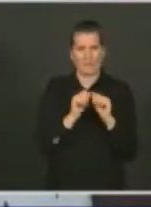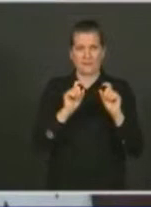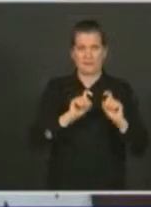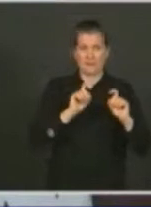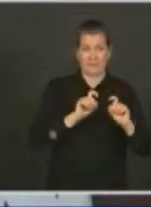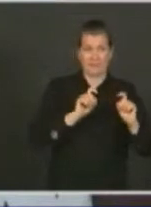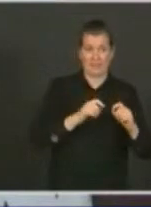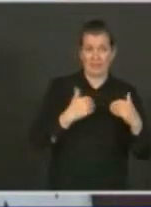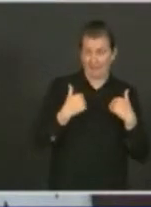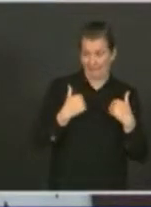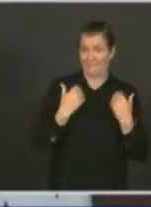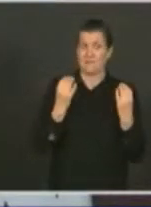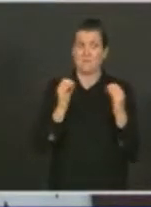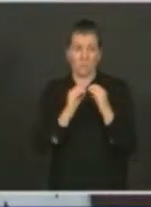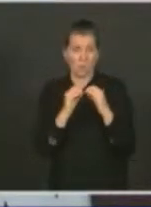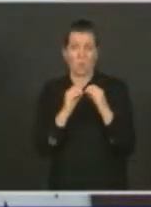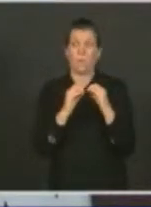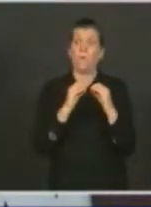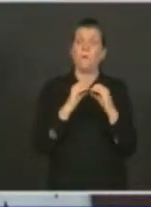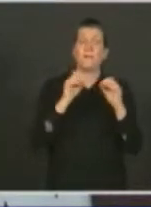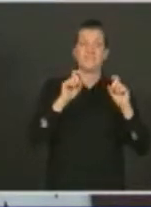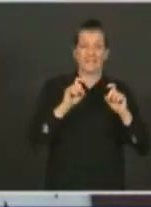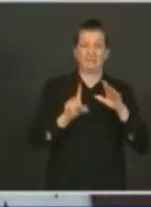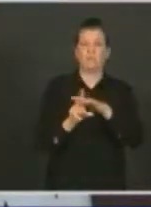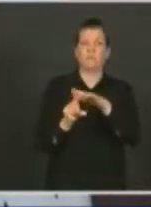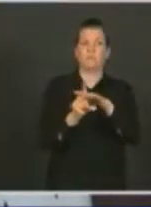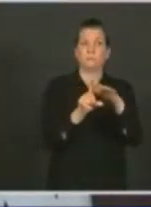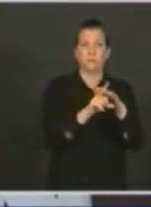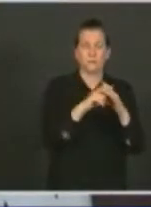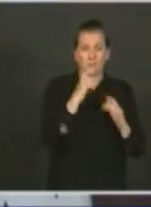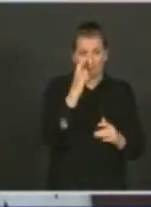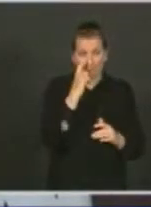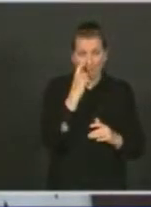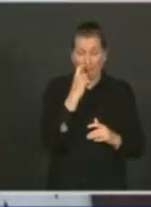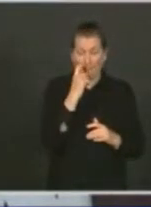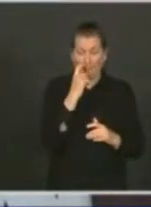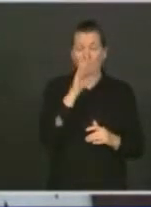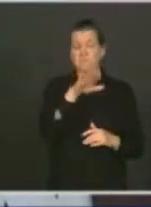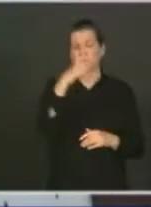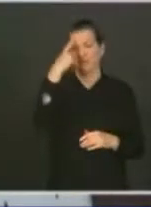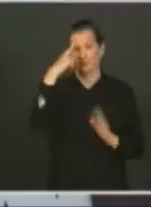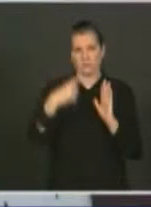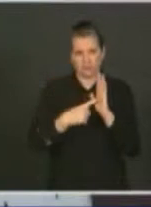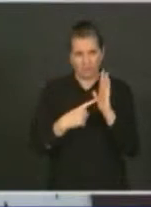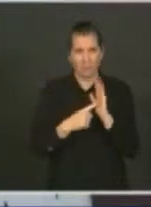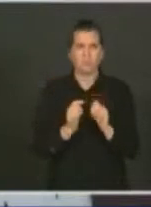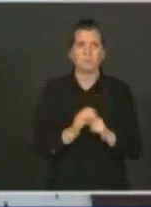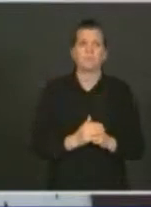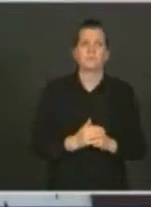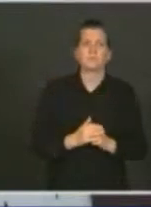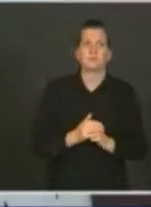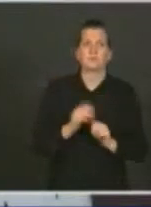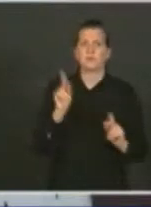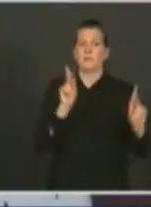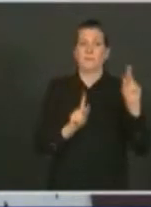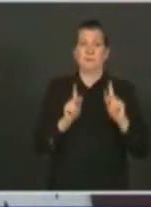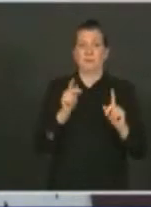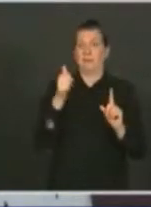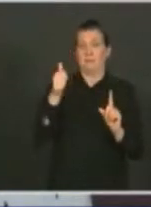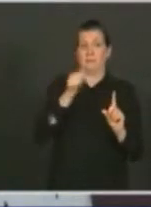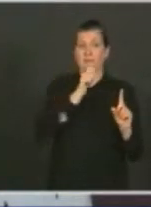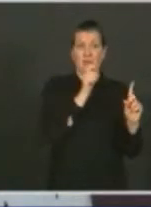now. So we know, for example, people just aren't quarantining when they're told to